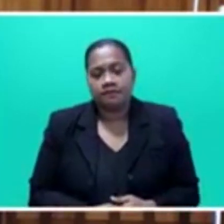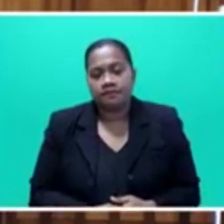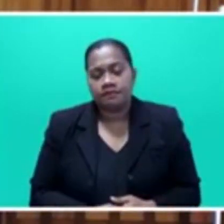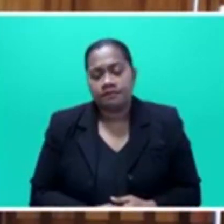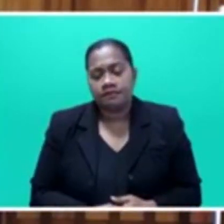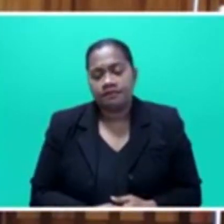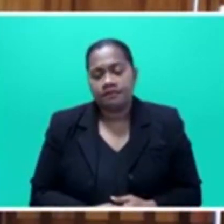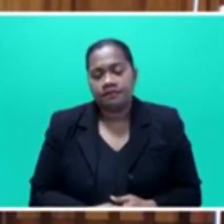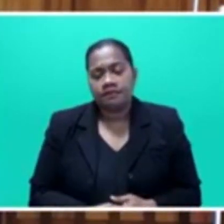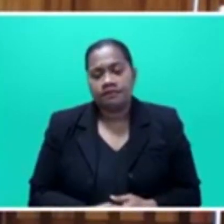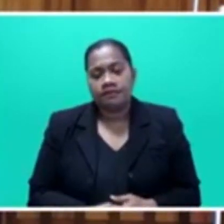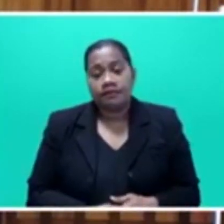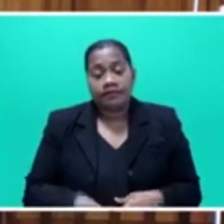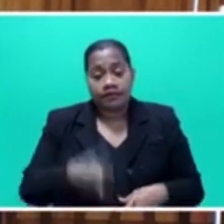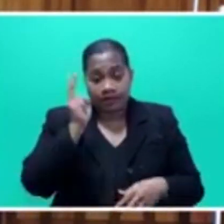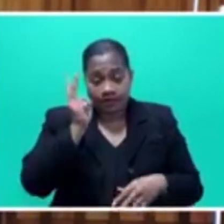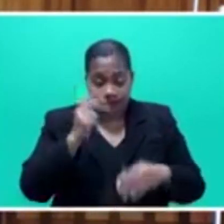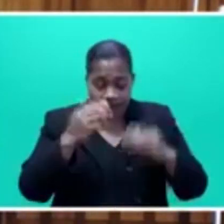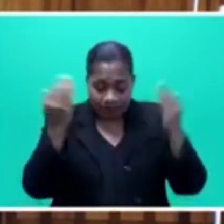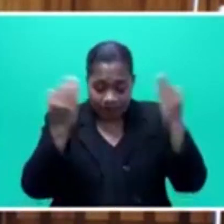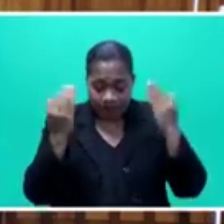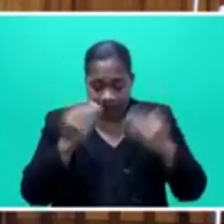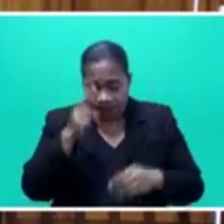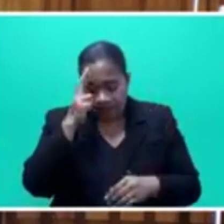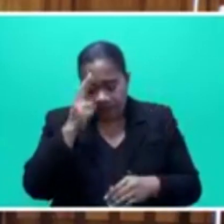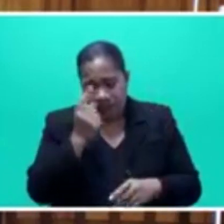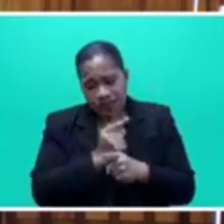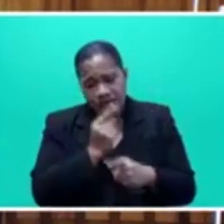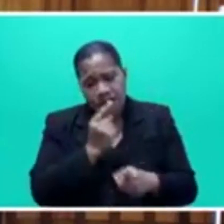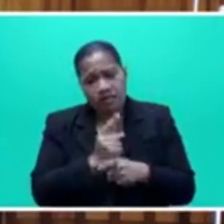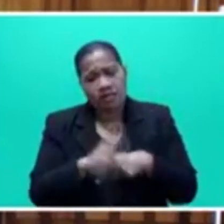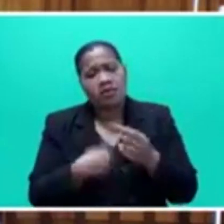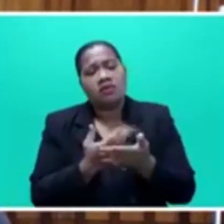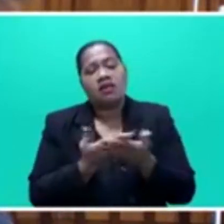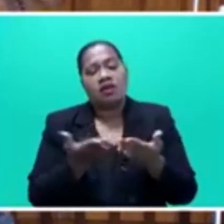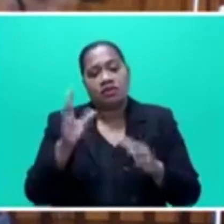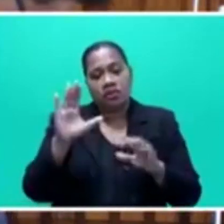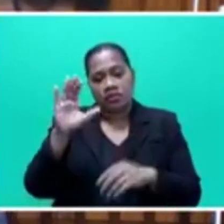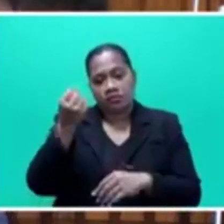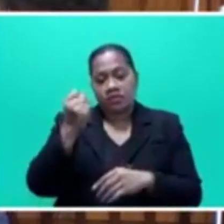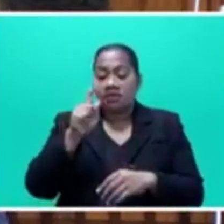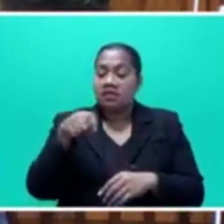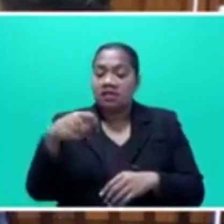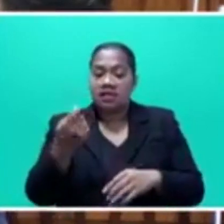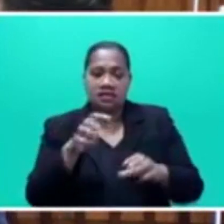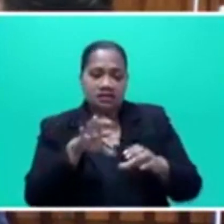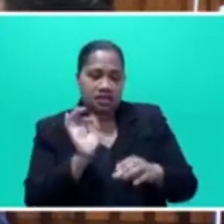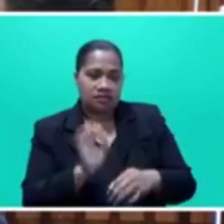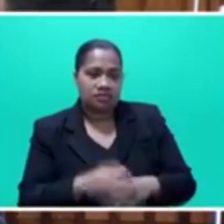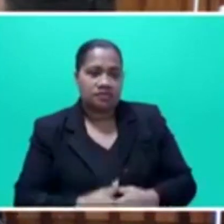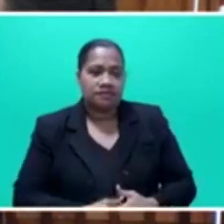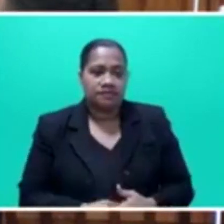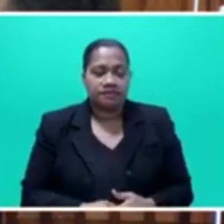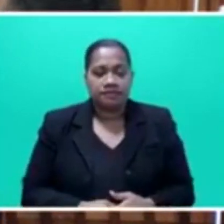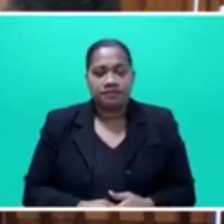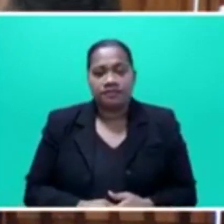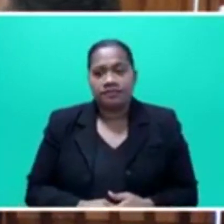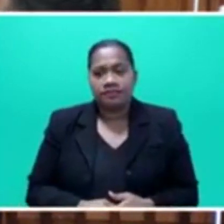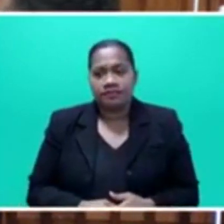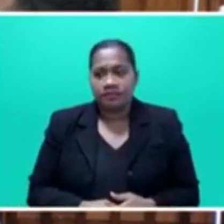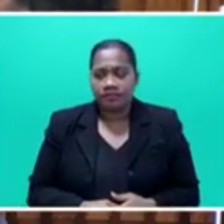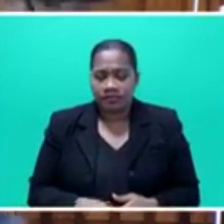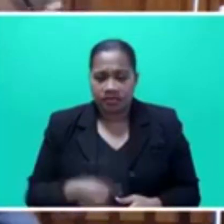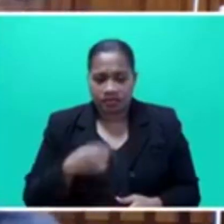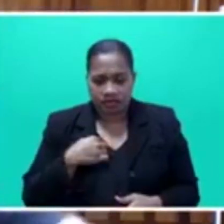Mr. Speaker, sir, they've gone on about how they will win the next elections. Mr. Speaker, sir, I quoted something I found out